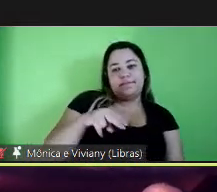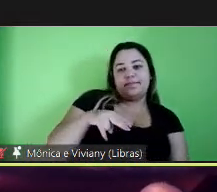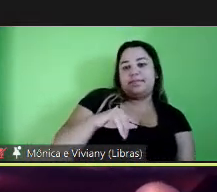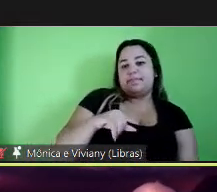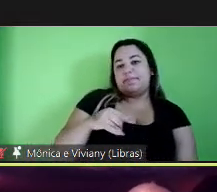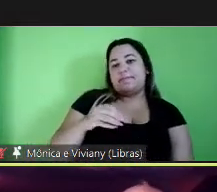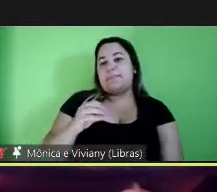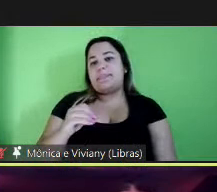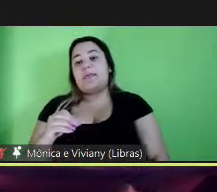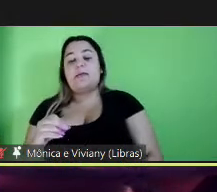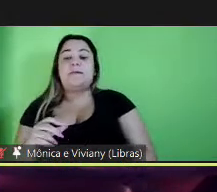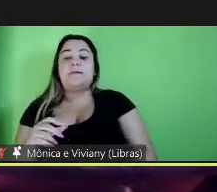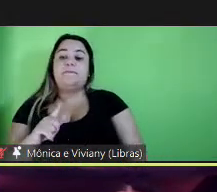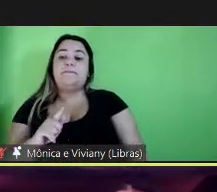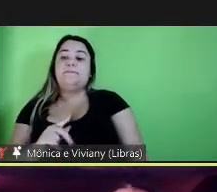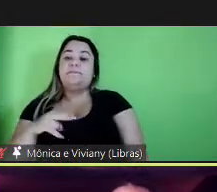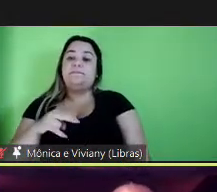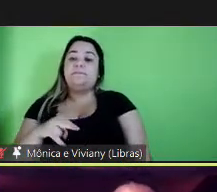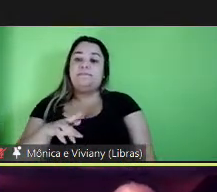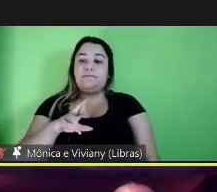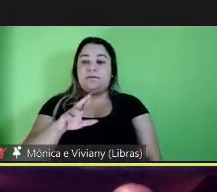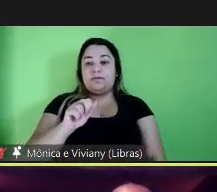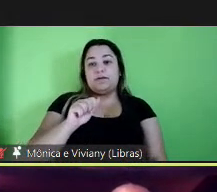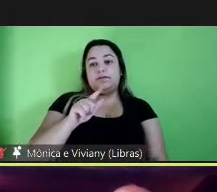sustainable solutions. Okay?